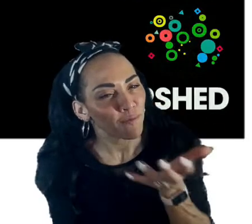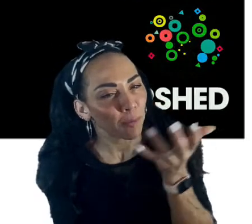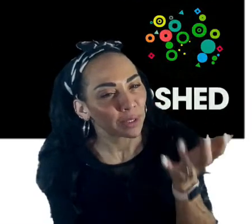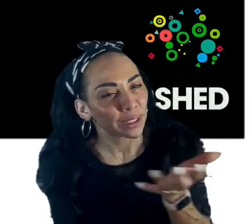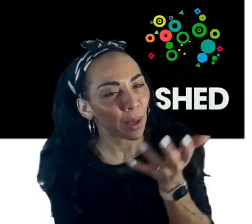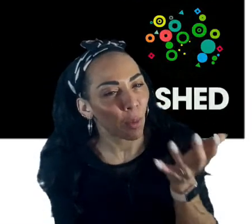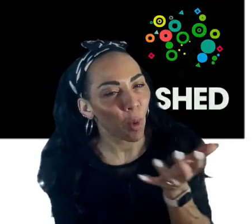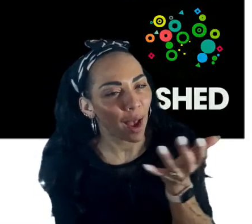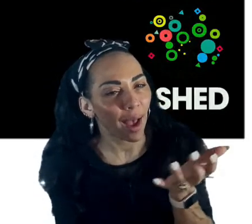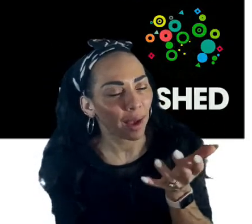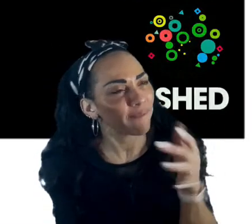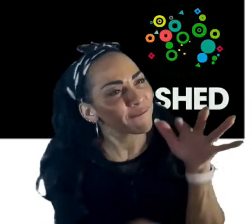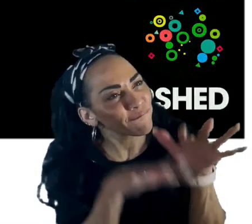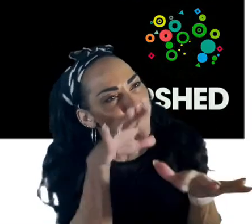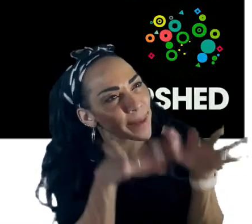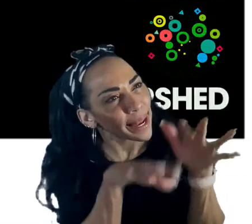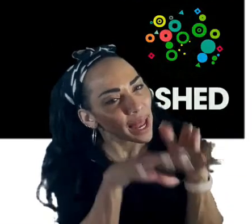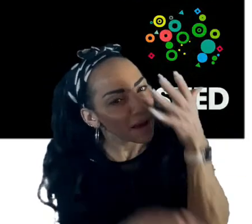familiar to me.